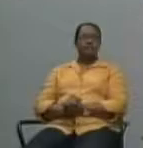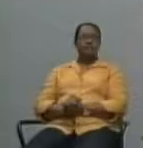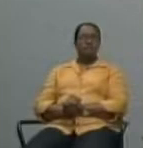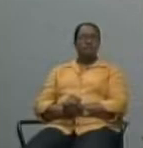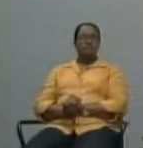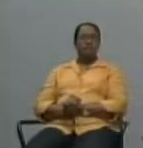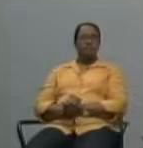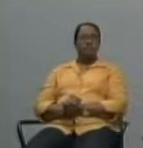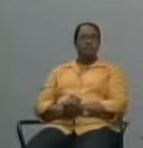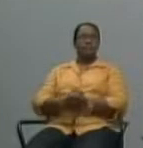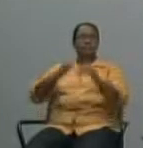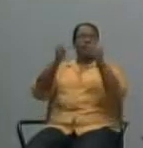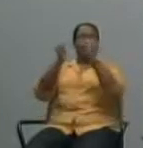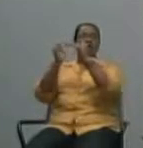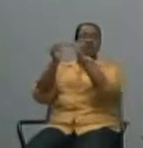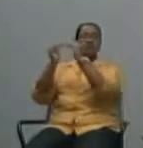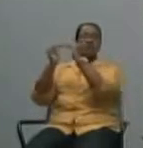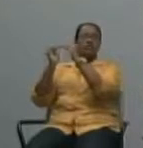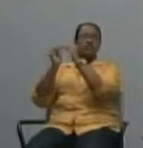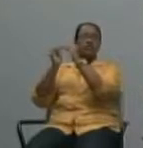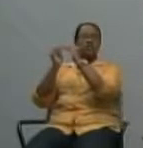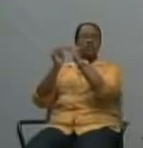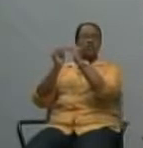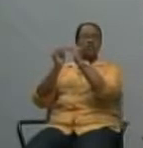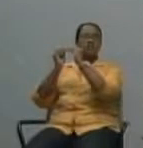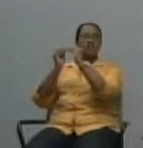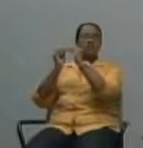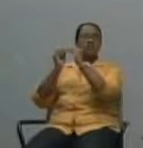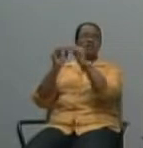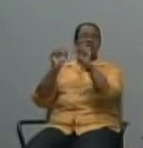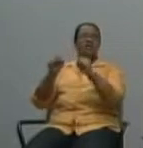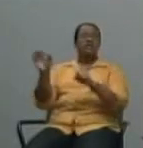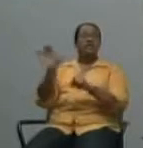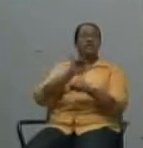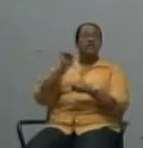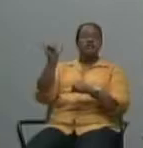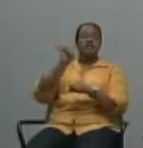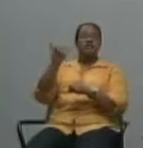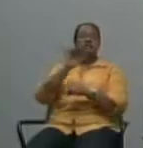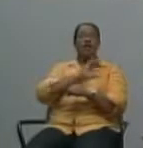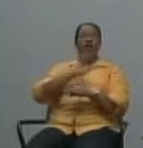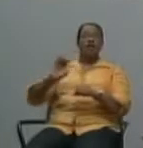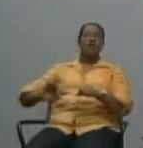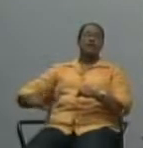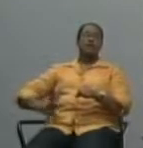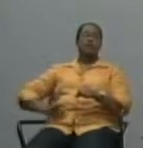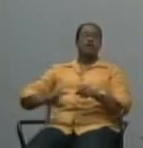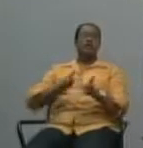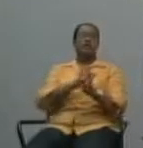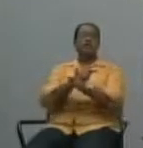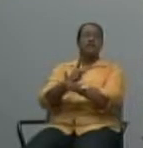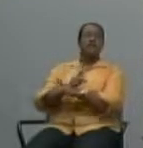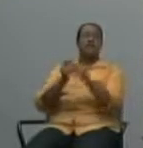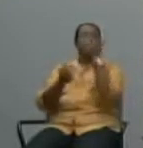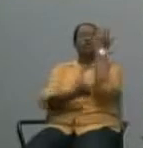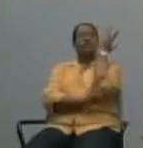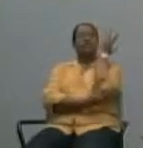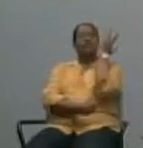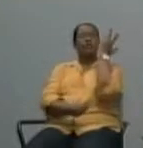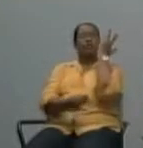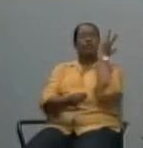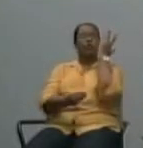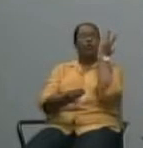To be just is to be Christ-like. To care for the poor is to care for Jesus